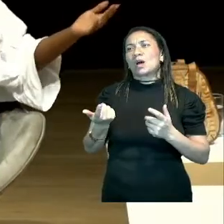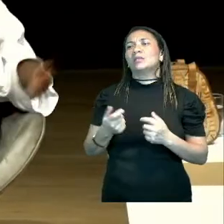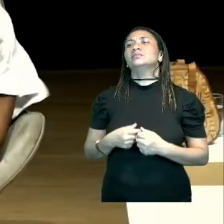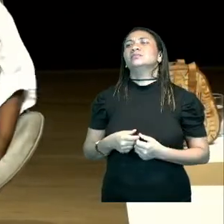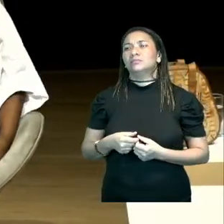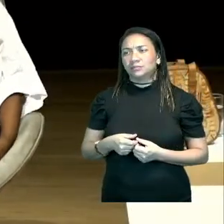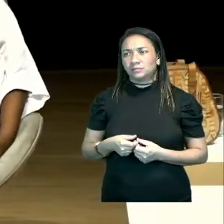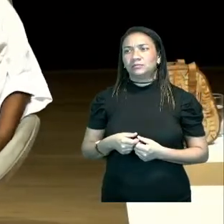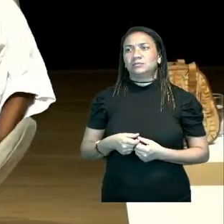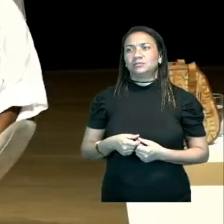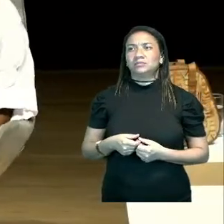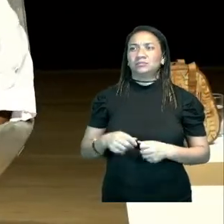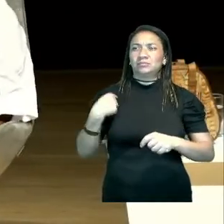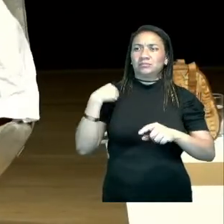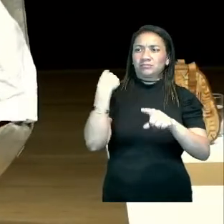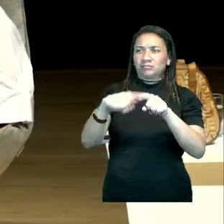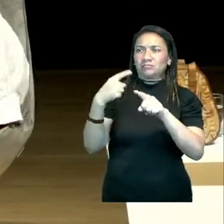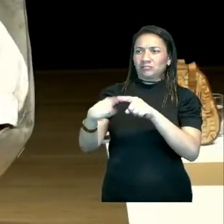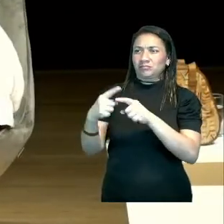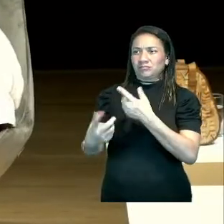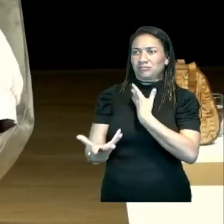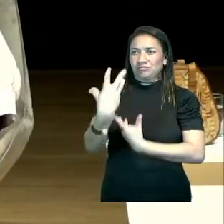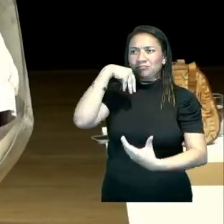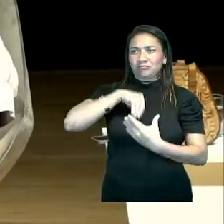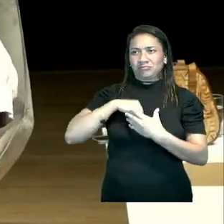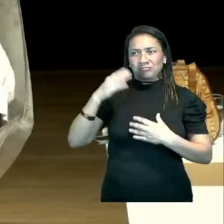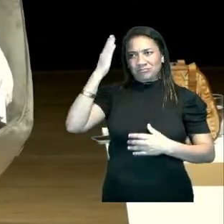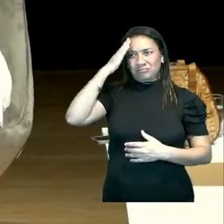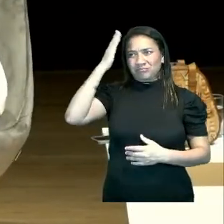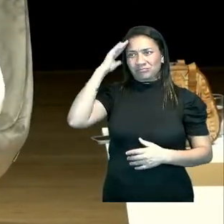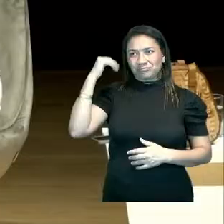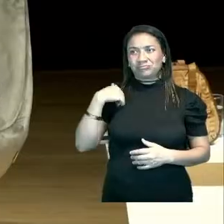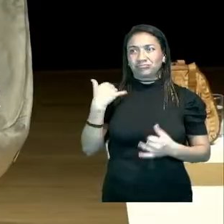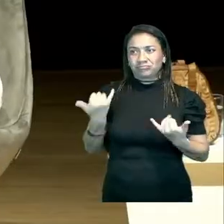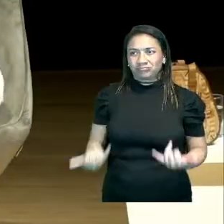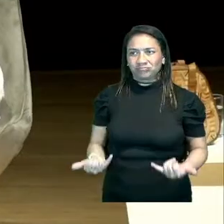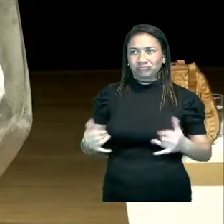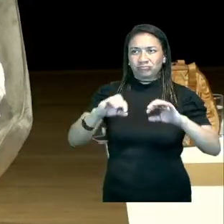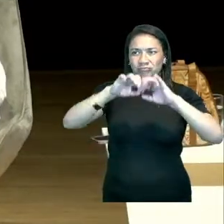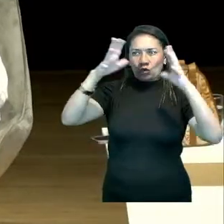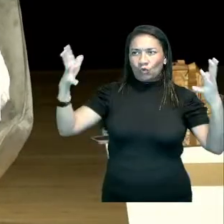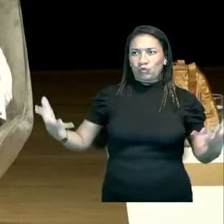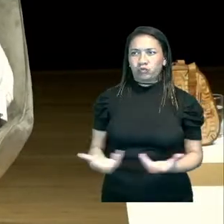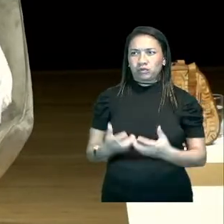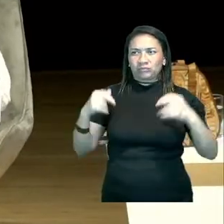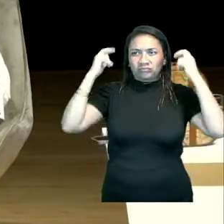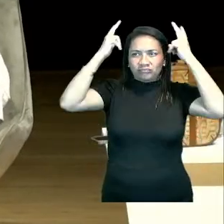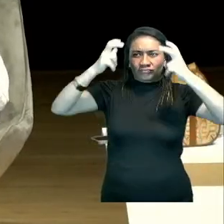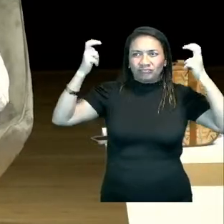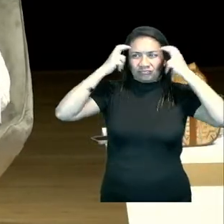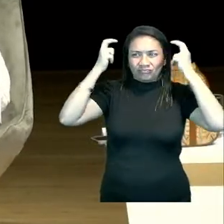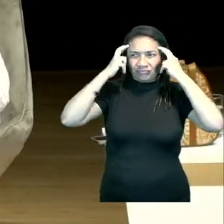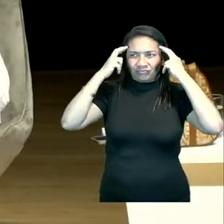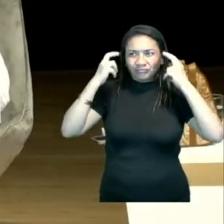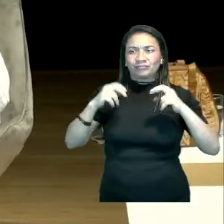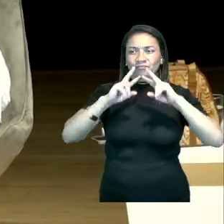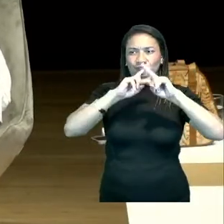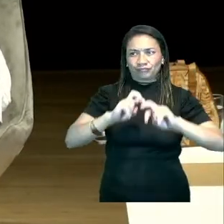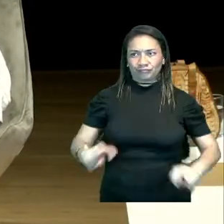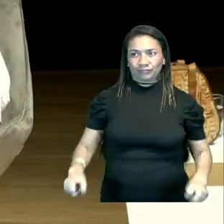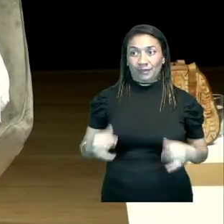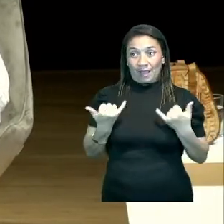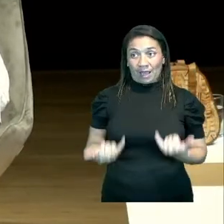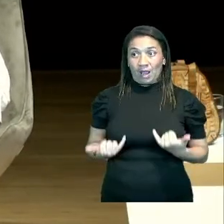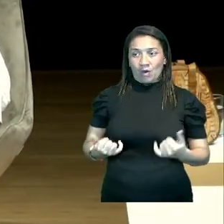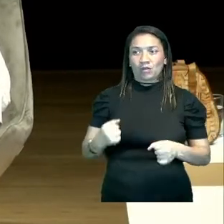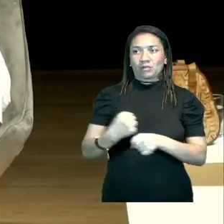in the world of knowledge and research. The project I'm involved with now is about learning